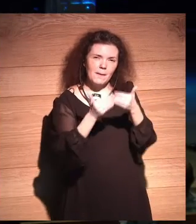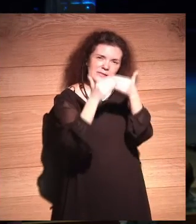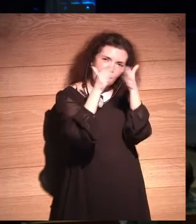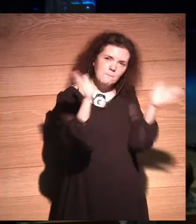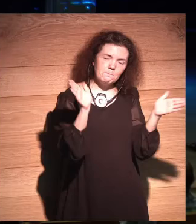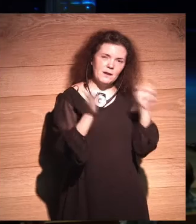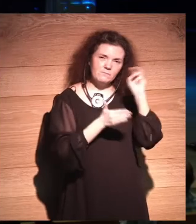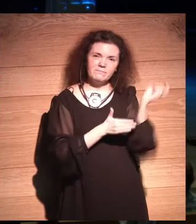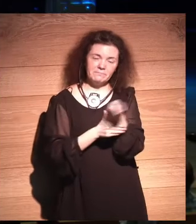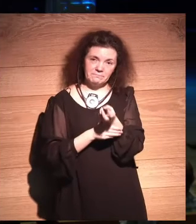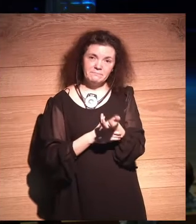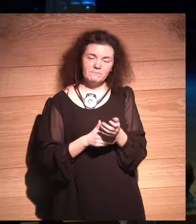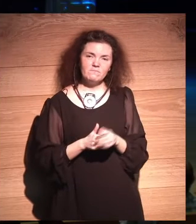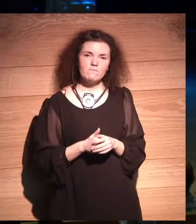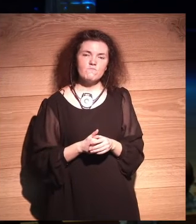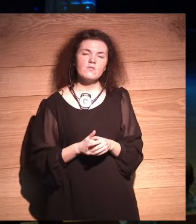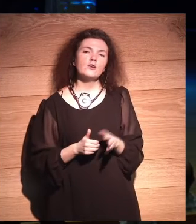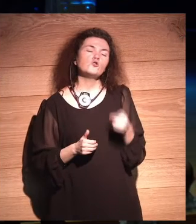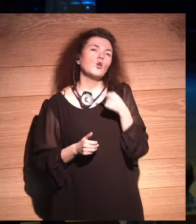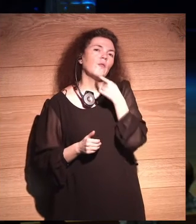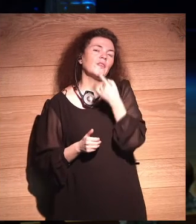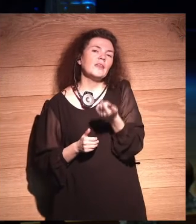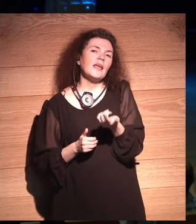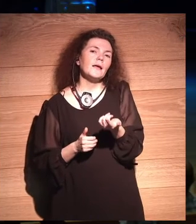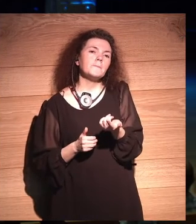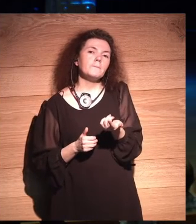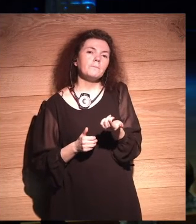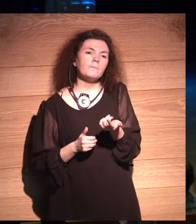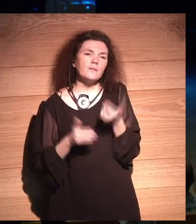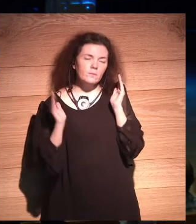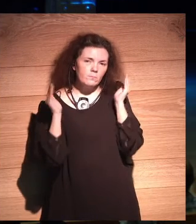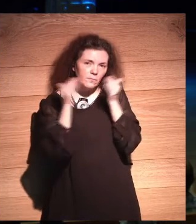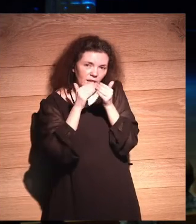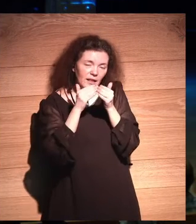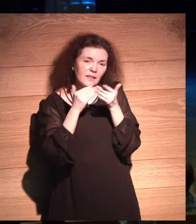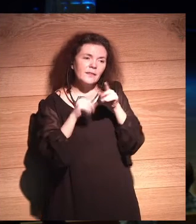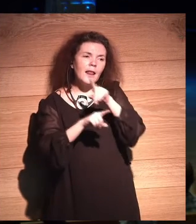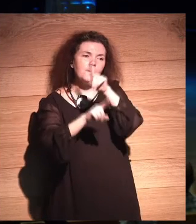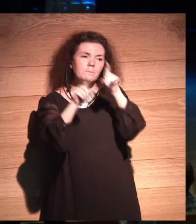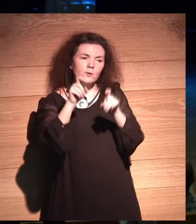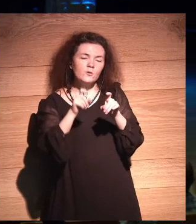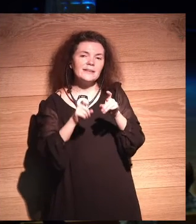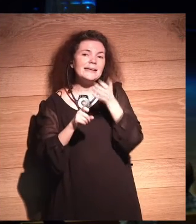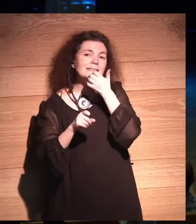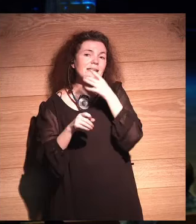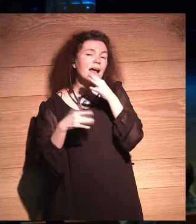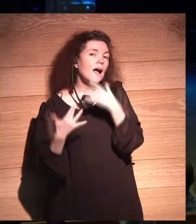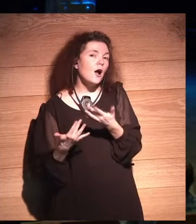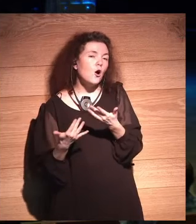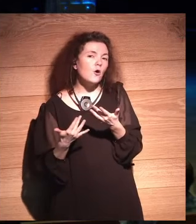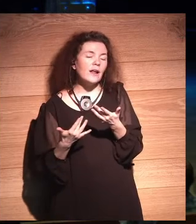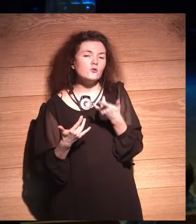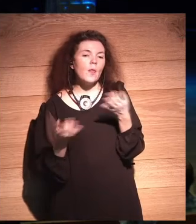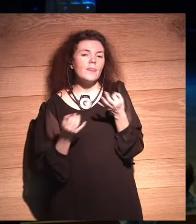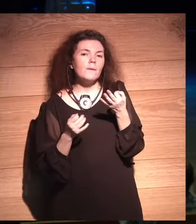referring at these changing political actors like political parties or political leaderships. But if we are talking